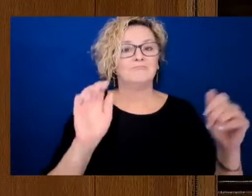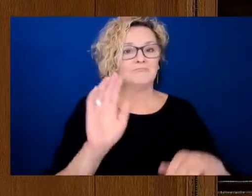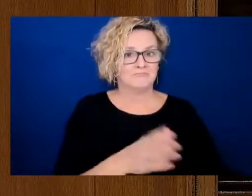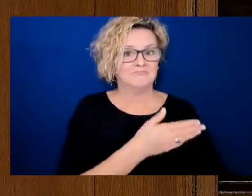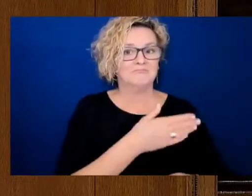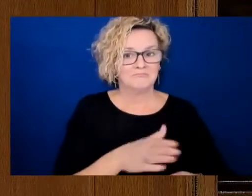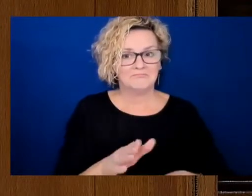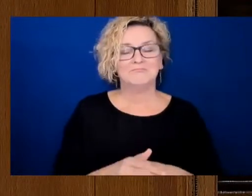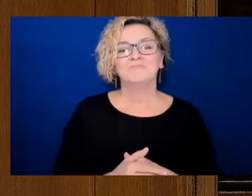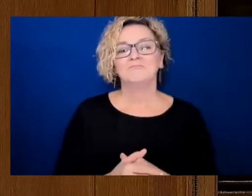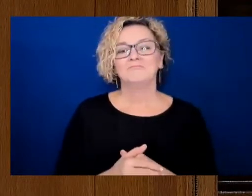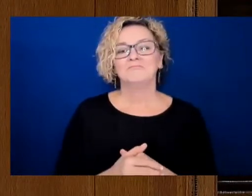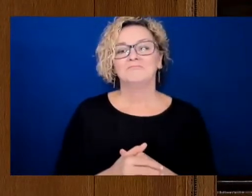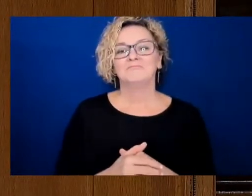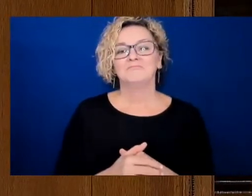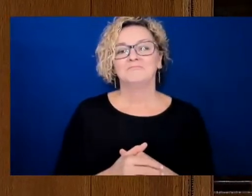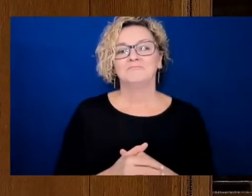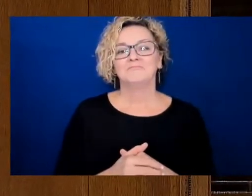there.